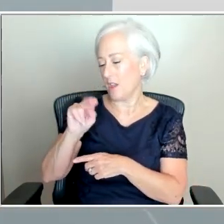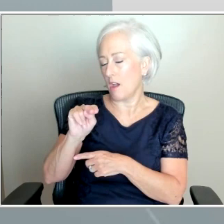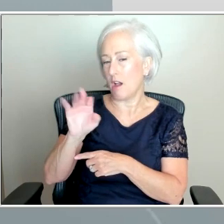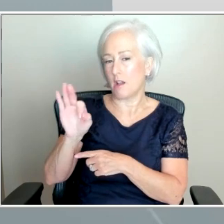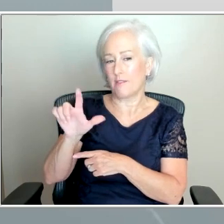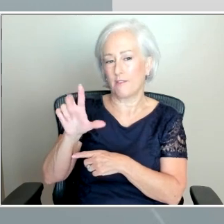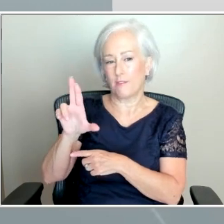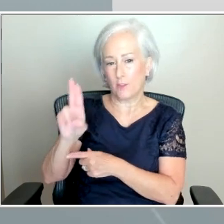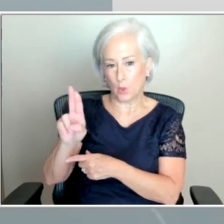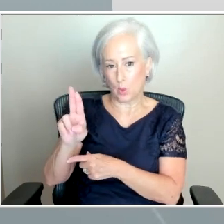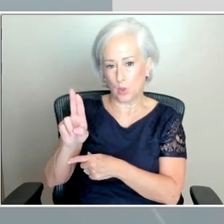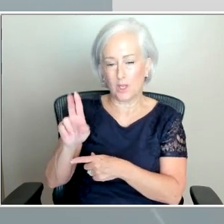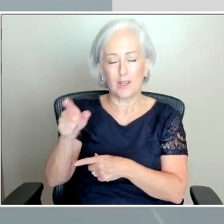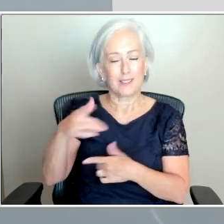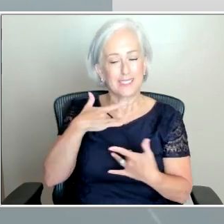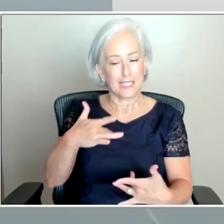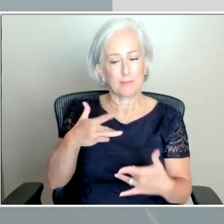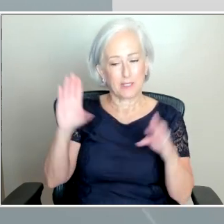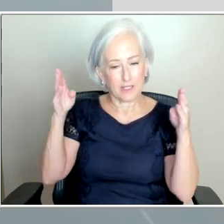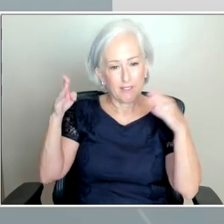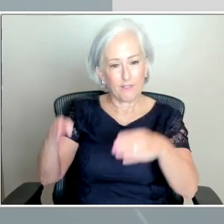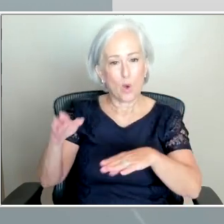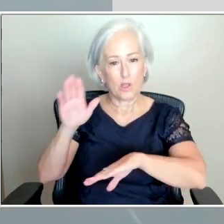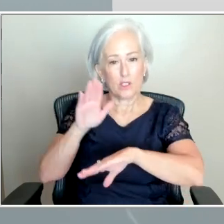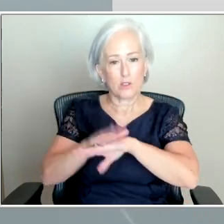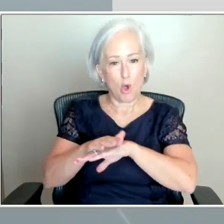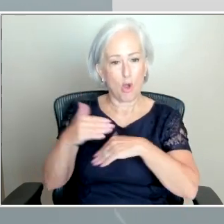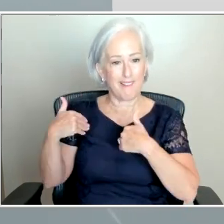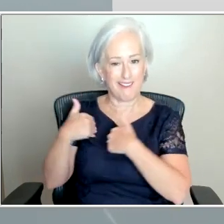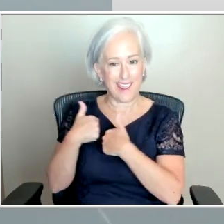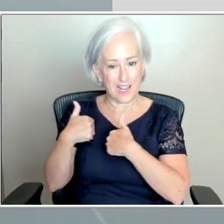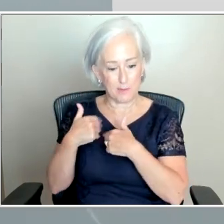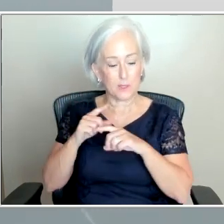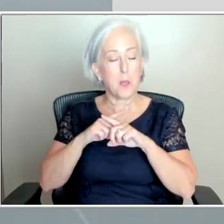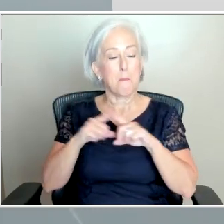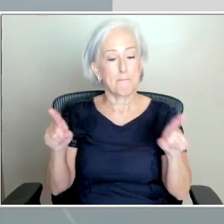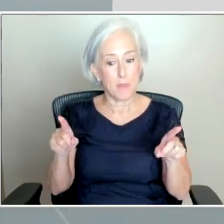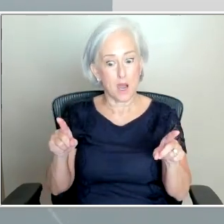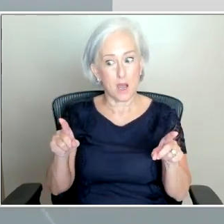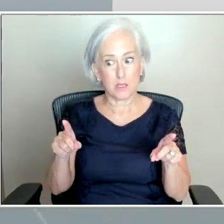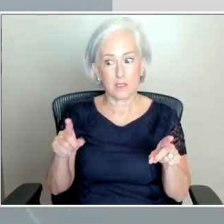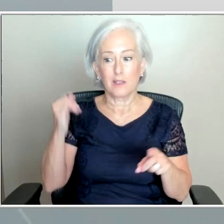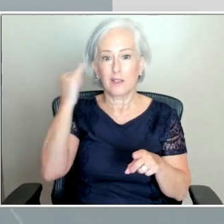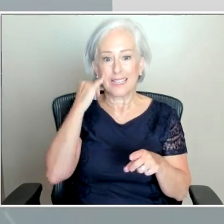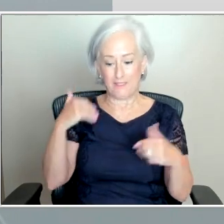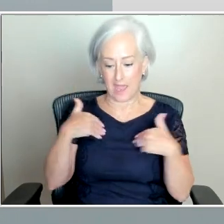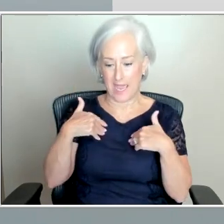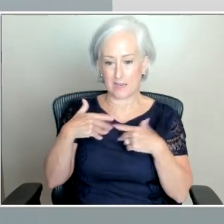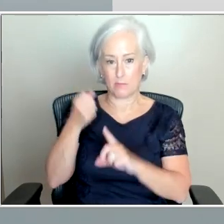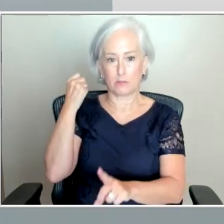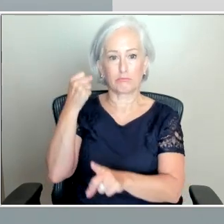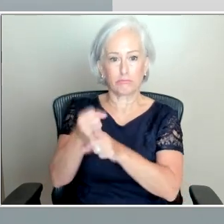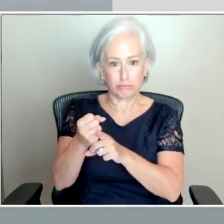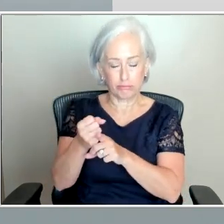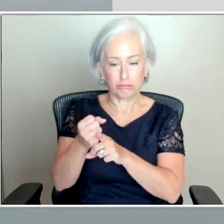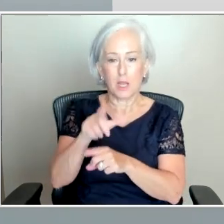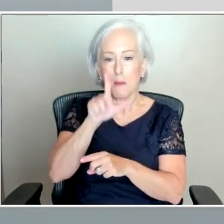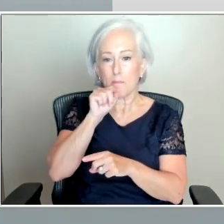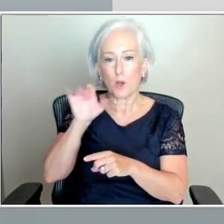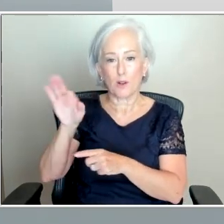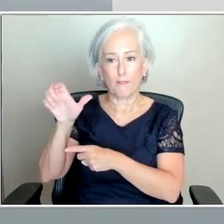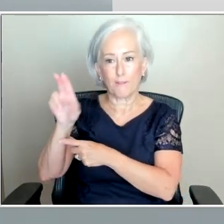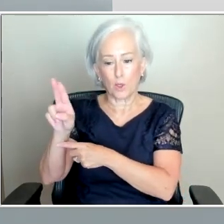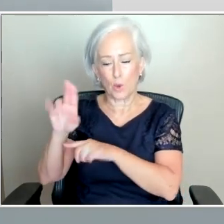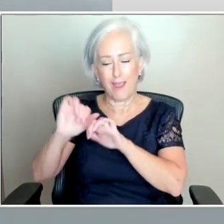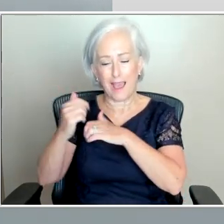but the WHO headline says, quote, outbreaks in animals pose risks to humans. So what is the risk?